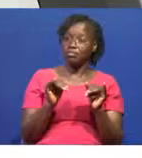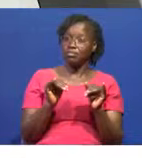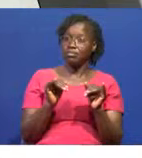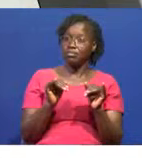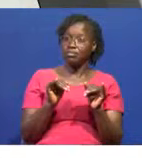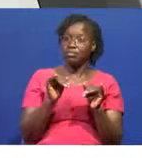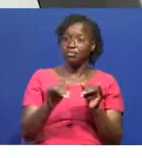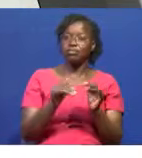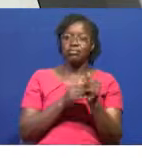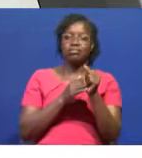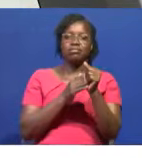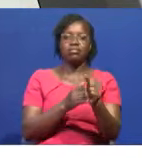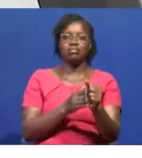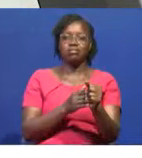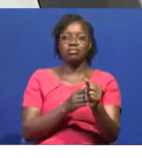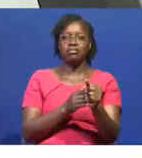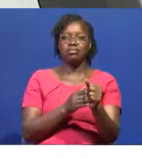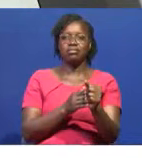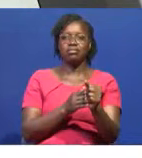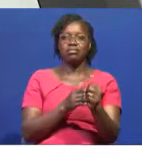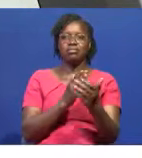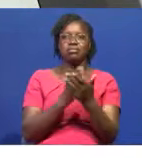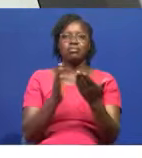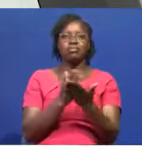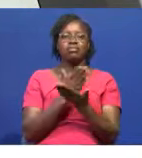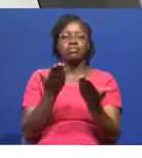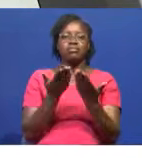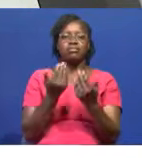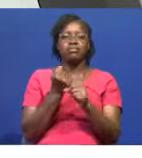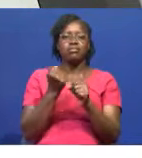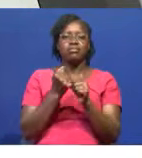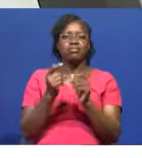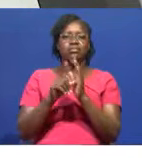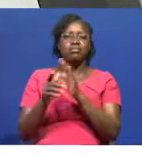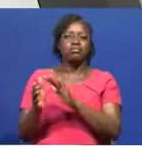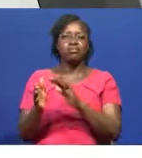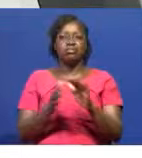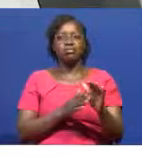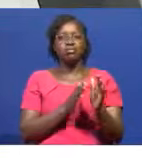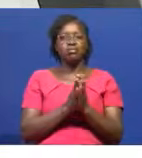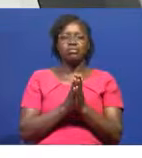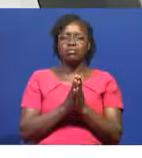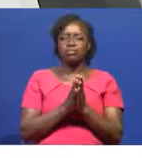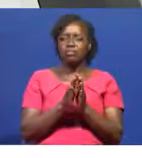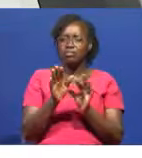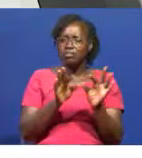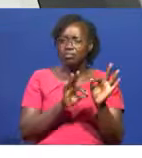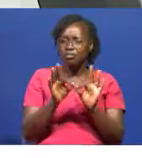actually is driving this, but definitely something is being done about that. But maybe you paint for us a picture.